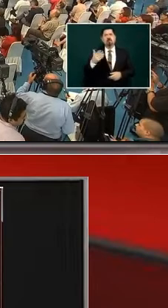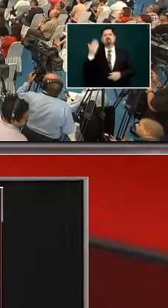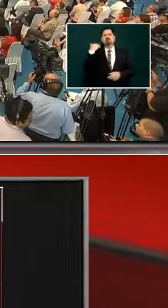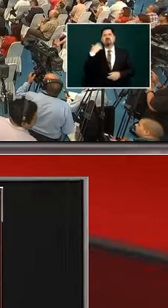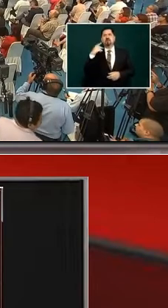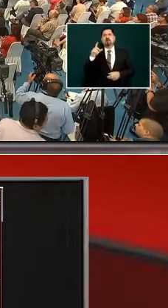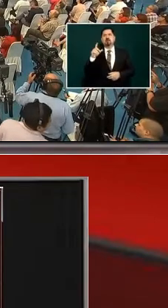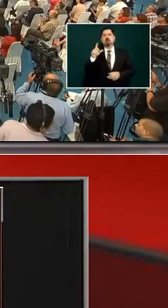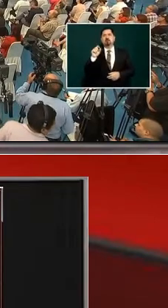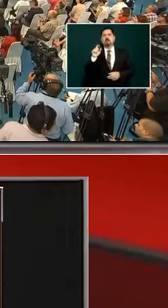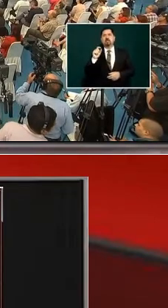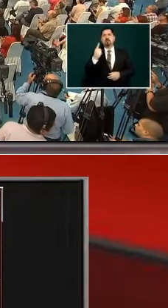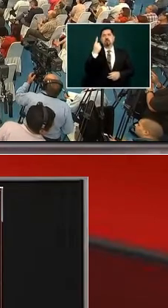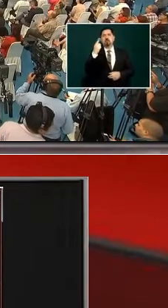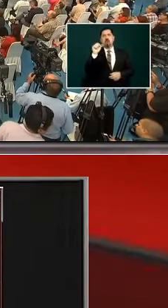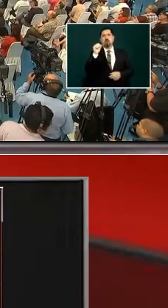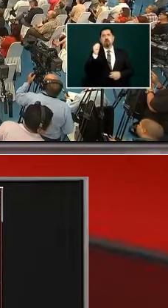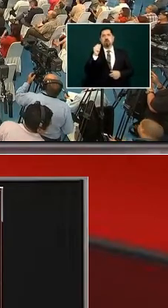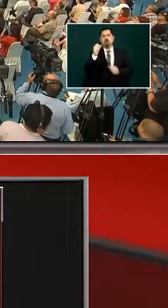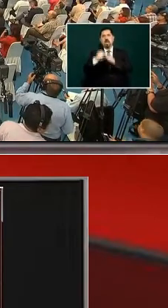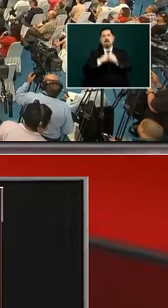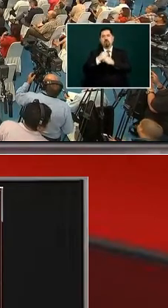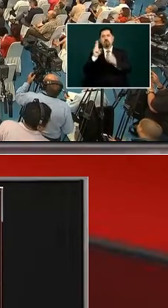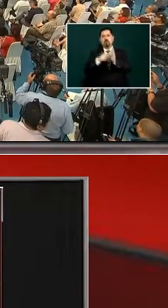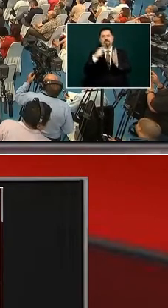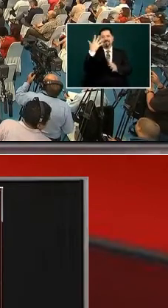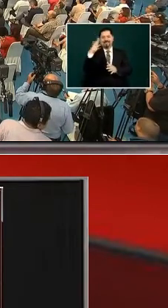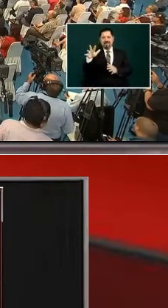on the 21st of August